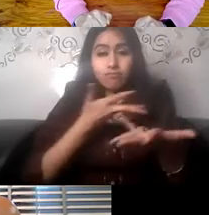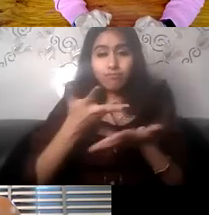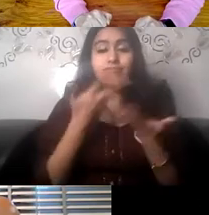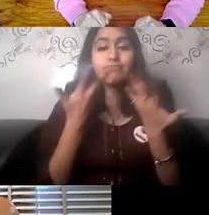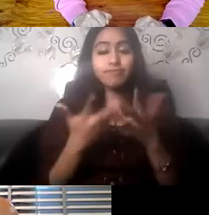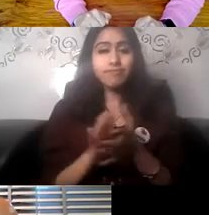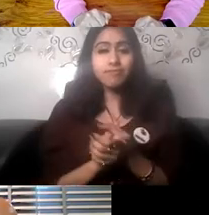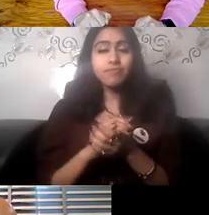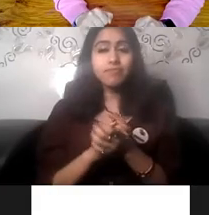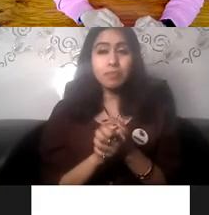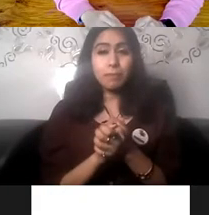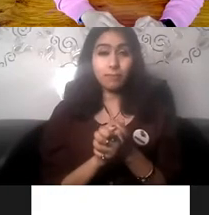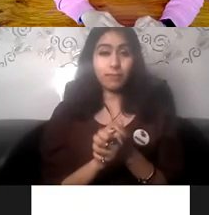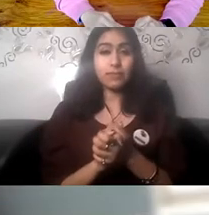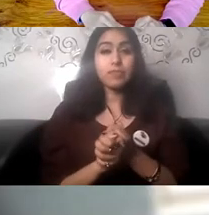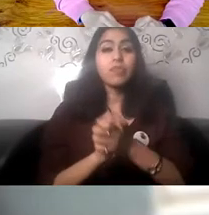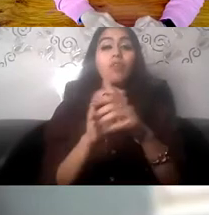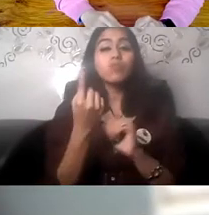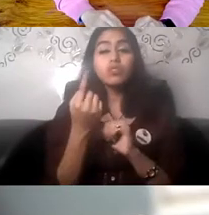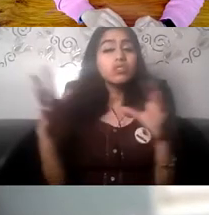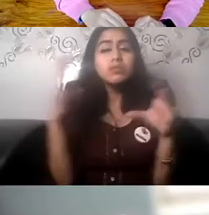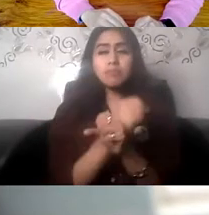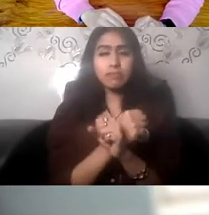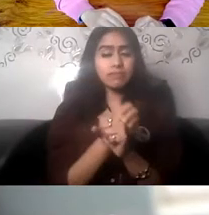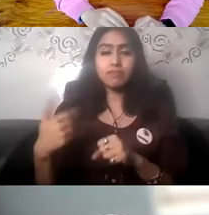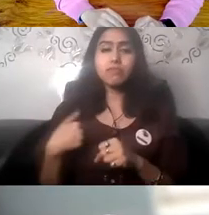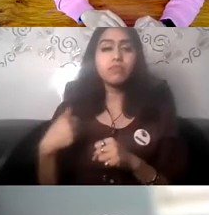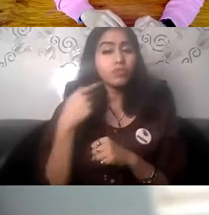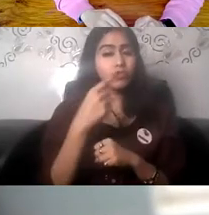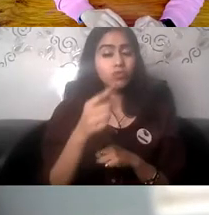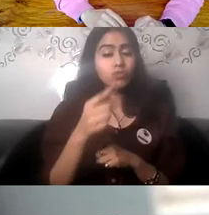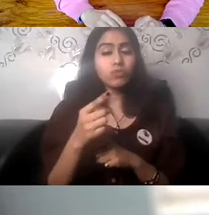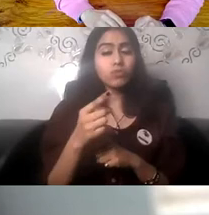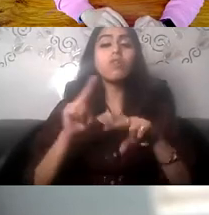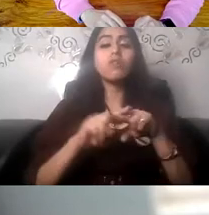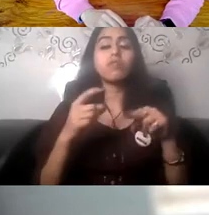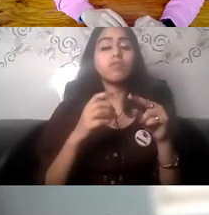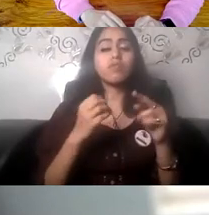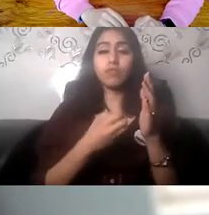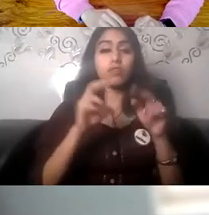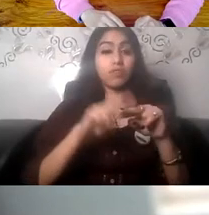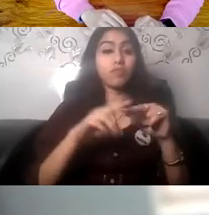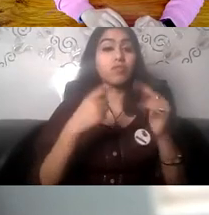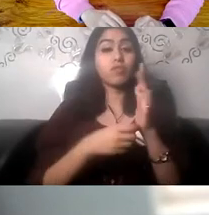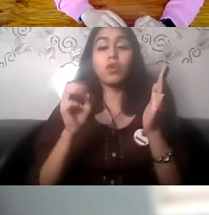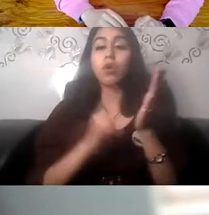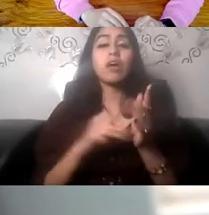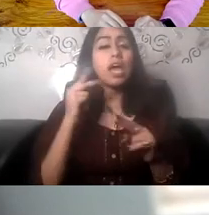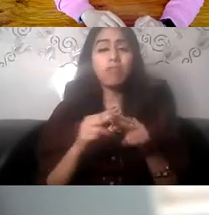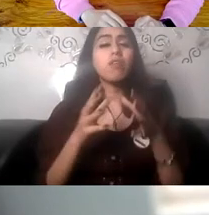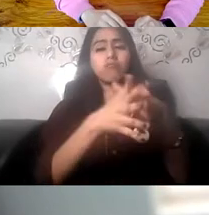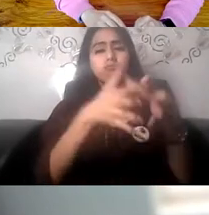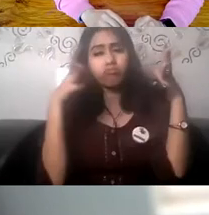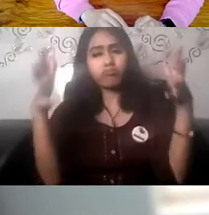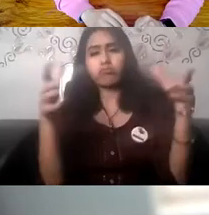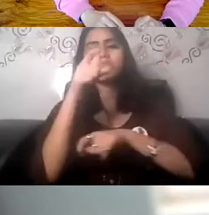raised, Jitendra, about what's missing. So I can speak from the point of view of a small employer. We're not a big